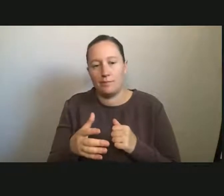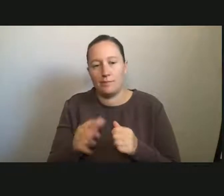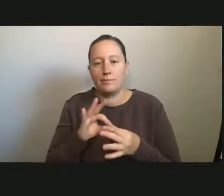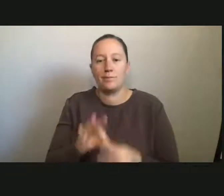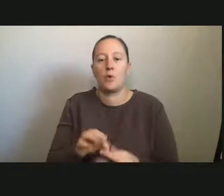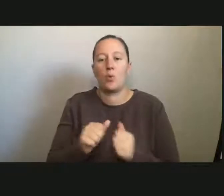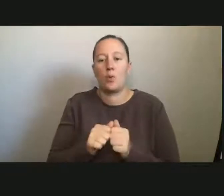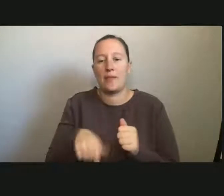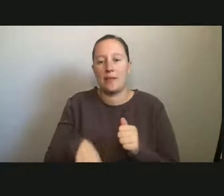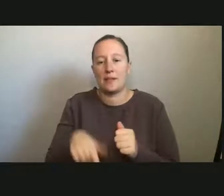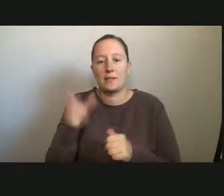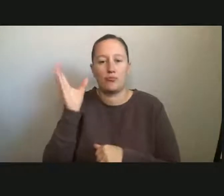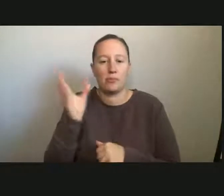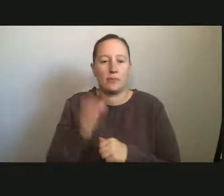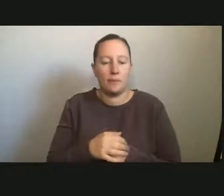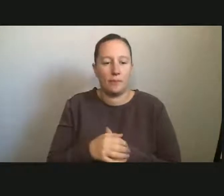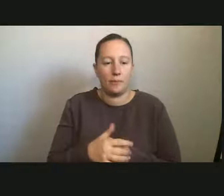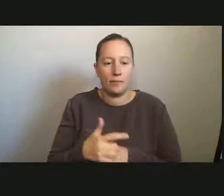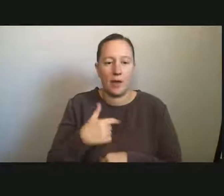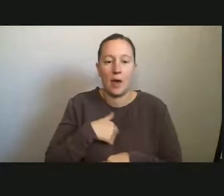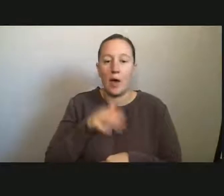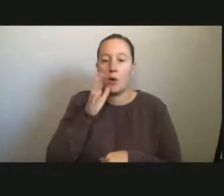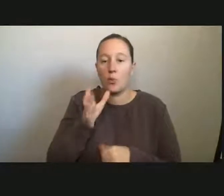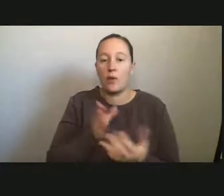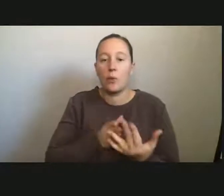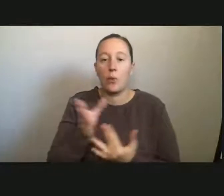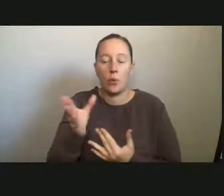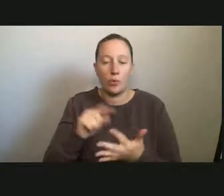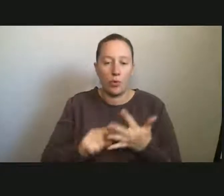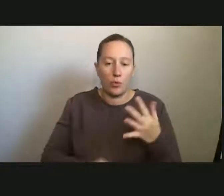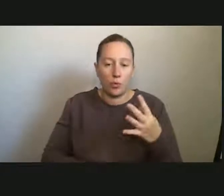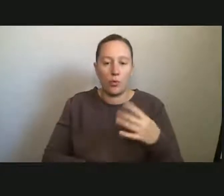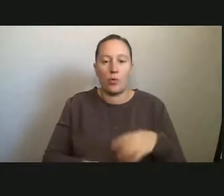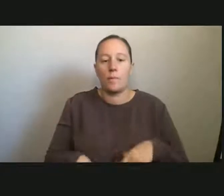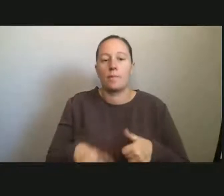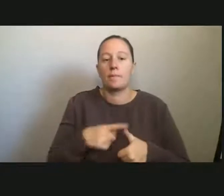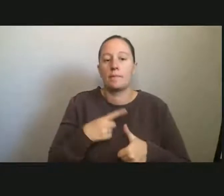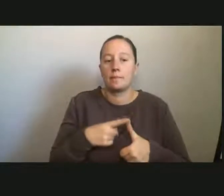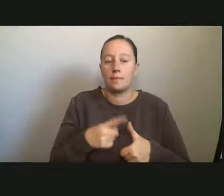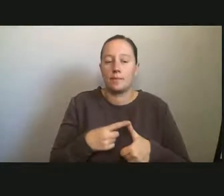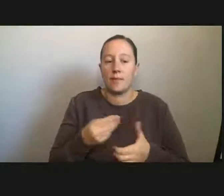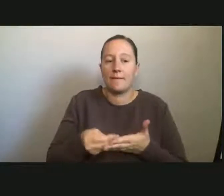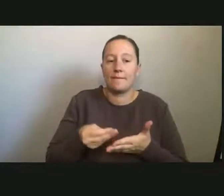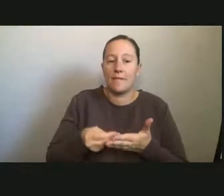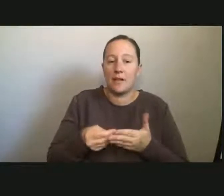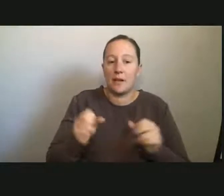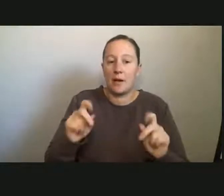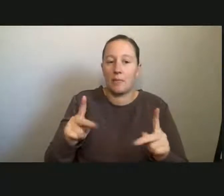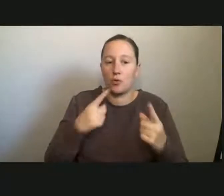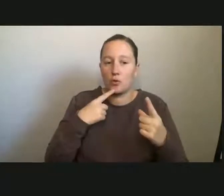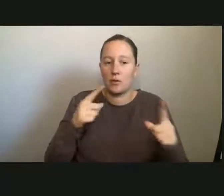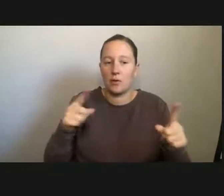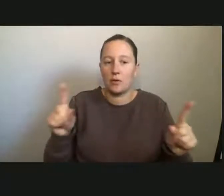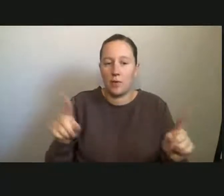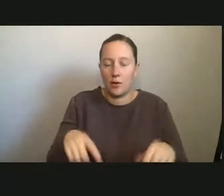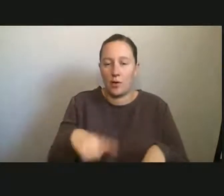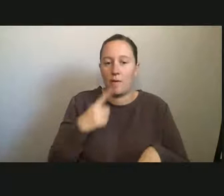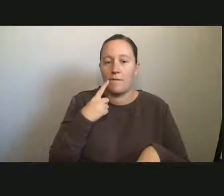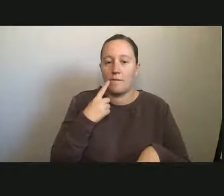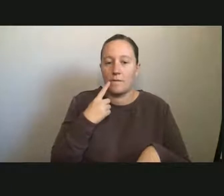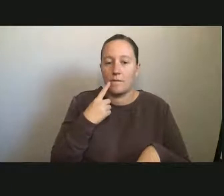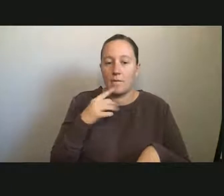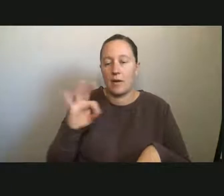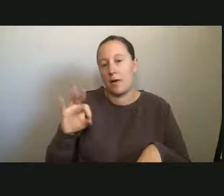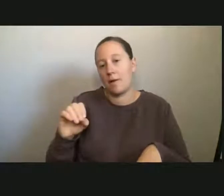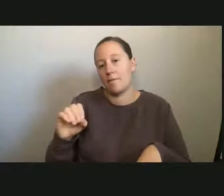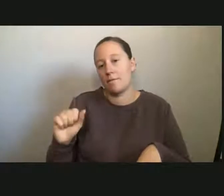Now, I'm going to go through each one of those things that I talked about earlier. And the first one are the funding opportunity announcements, better known